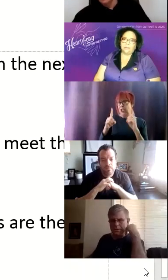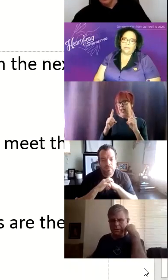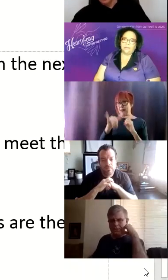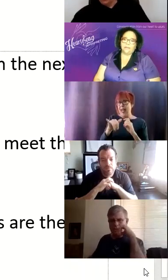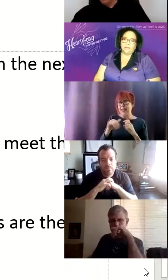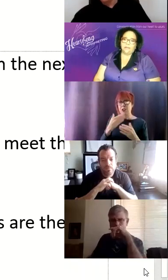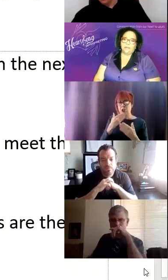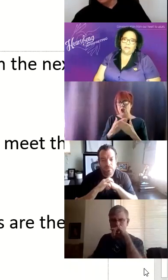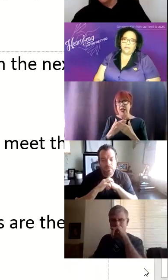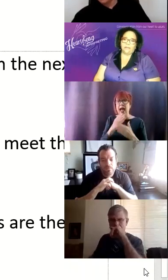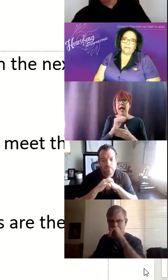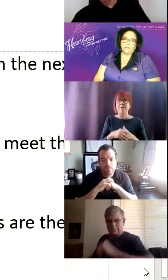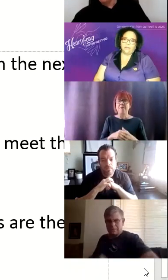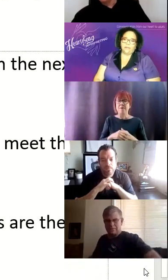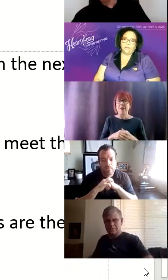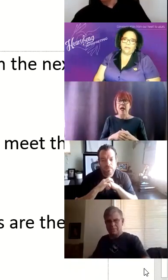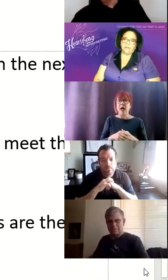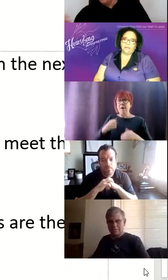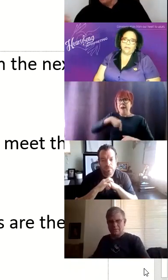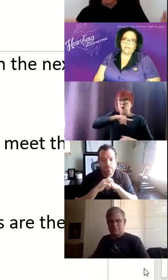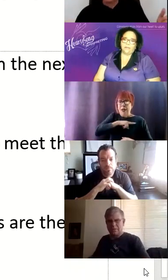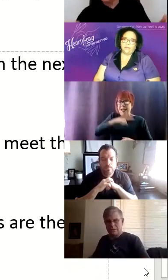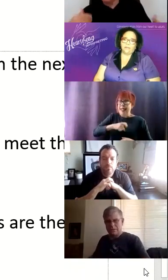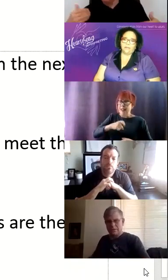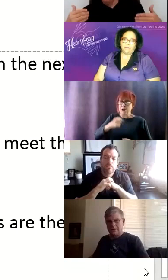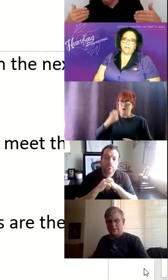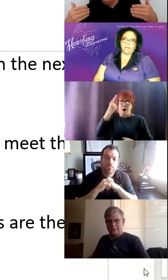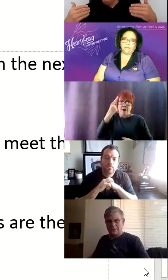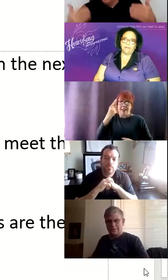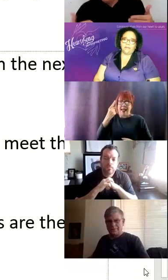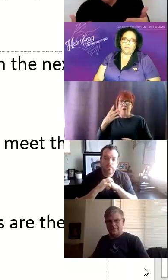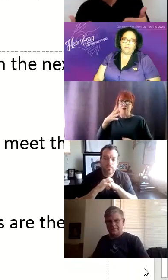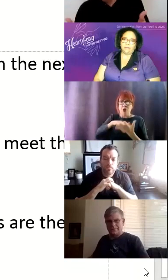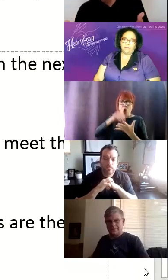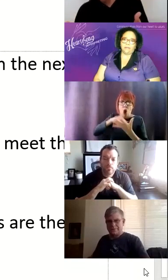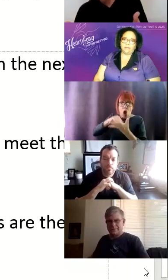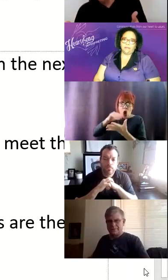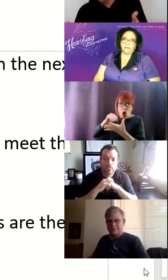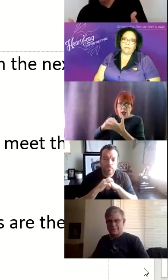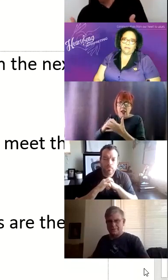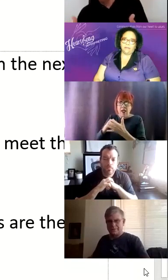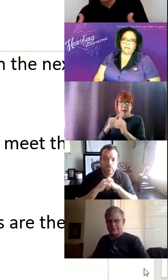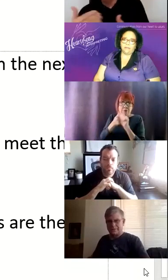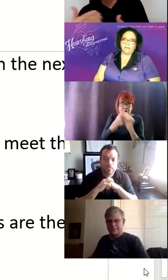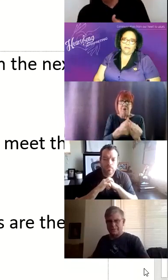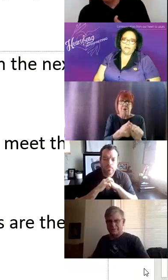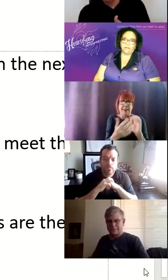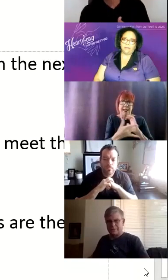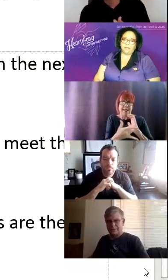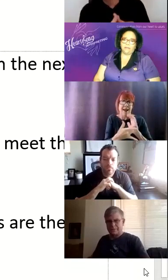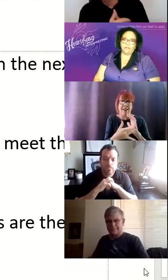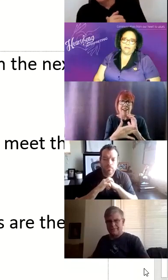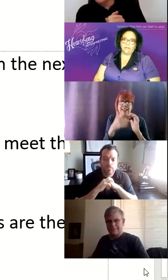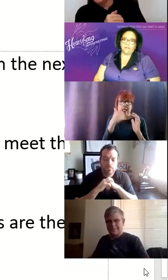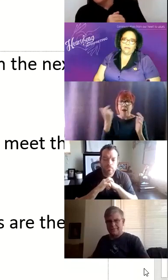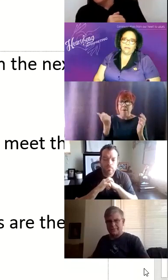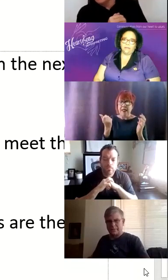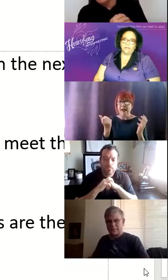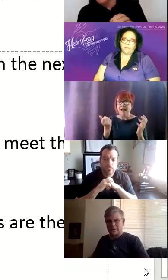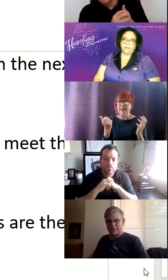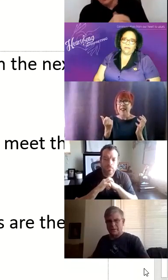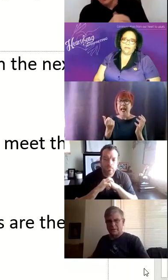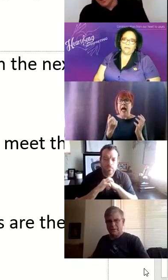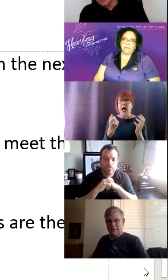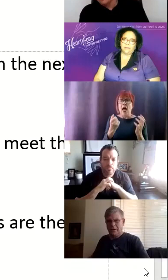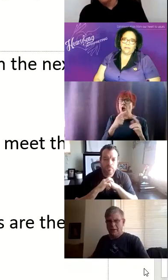is for us to keep abreast and then immediately be aware of this new release and then somehow get that out to your